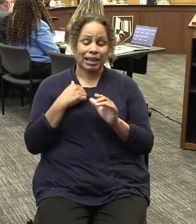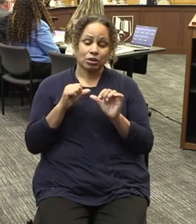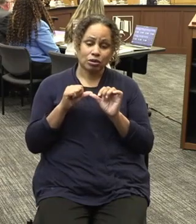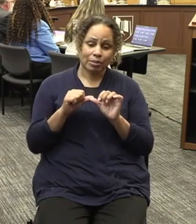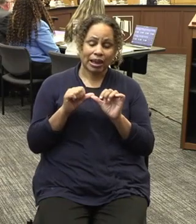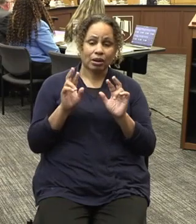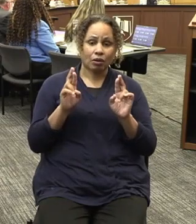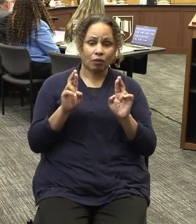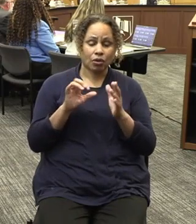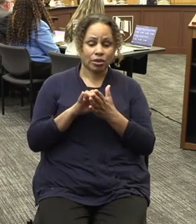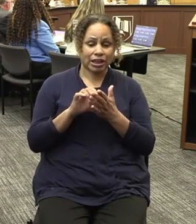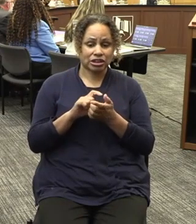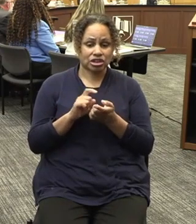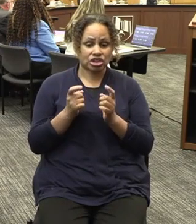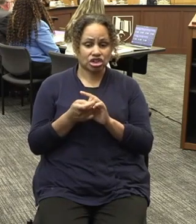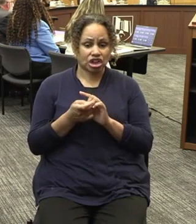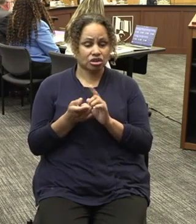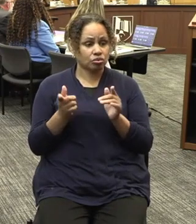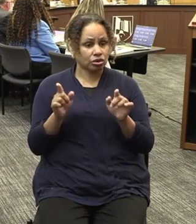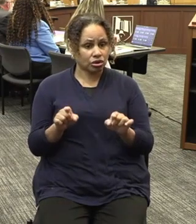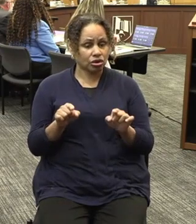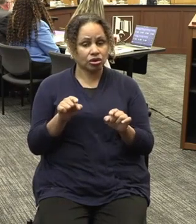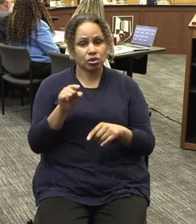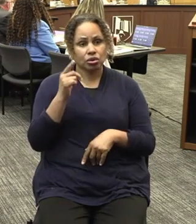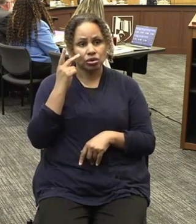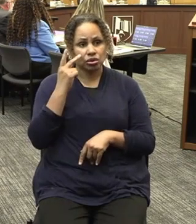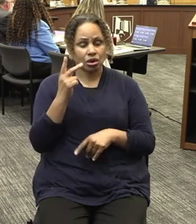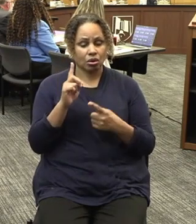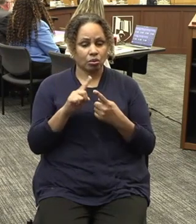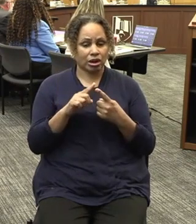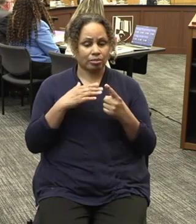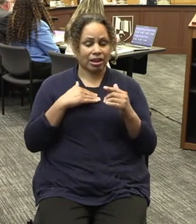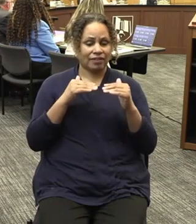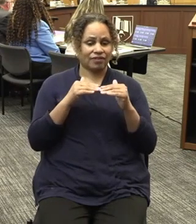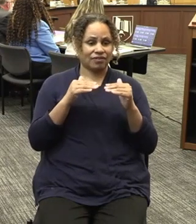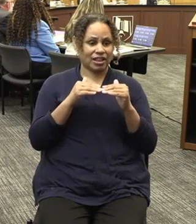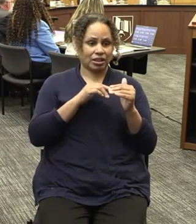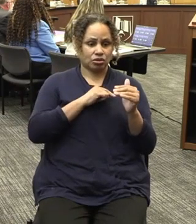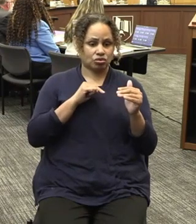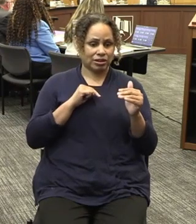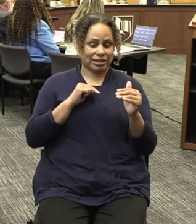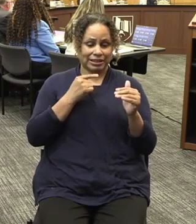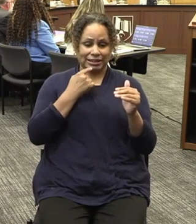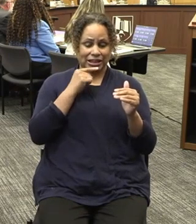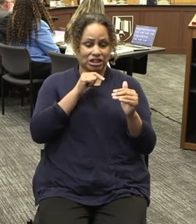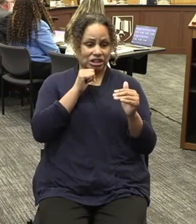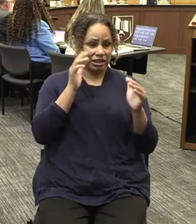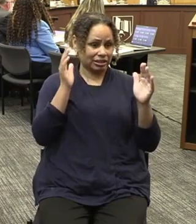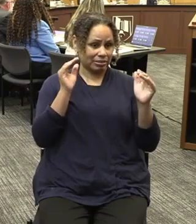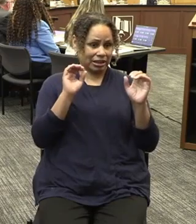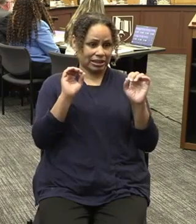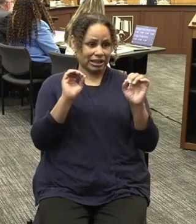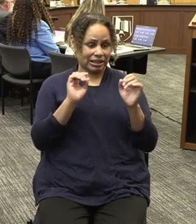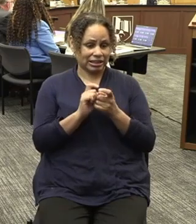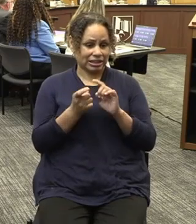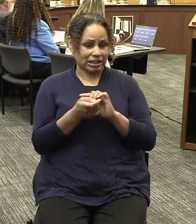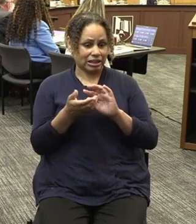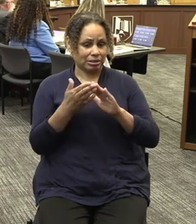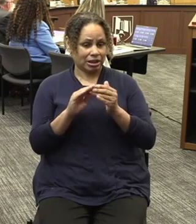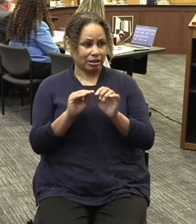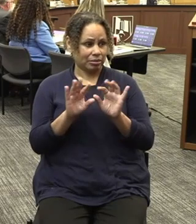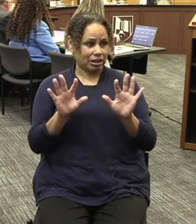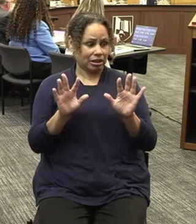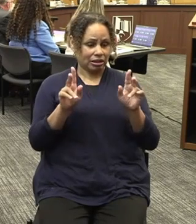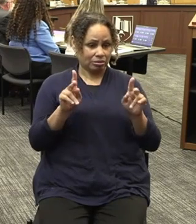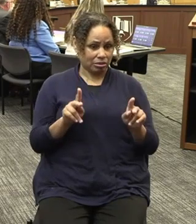that change would occur, and you saw one of my fellow trustees said she doesn't expect anything to change, it has become apparent that some members